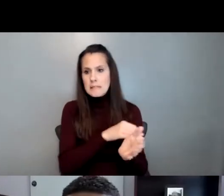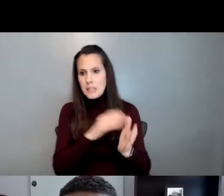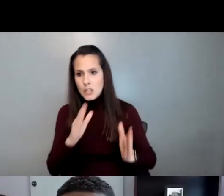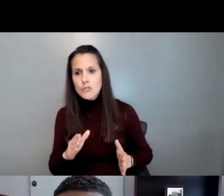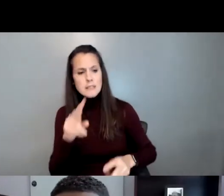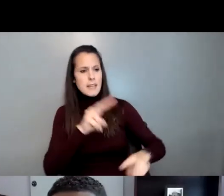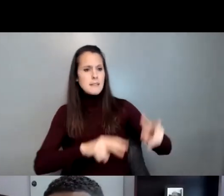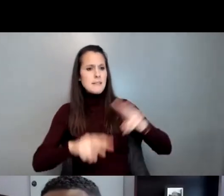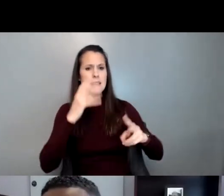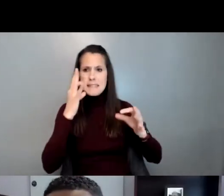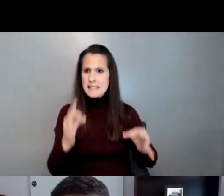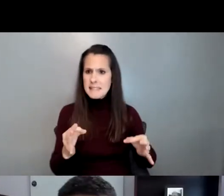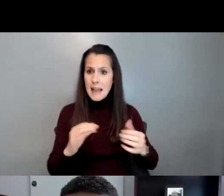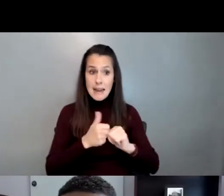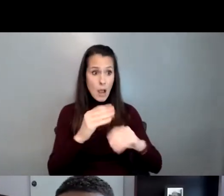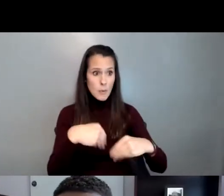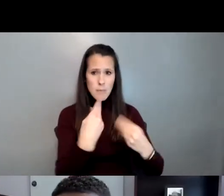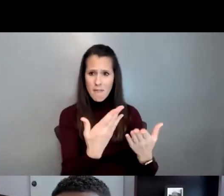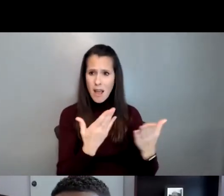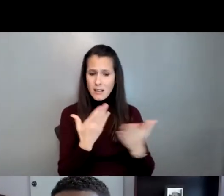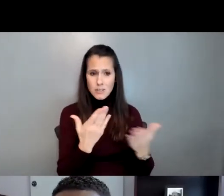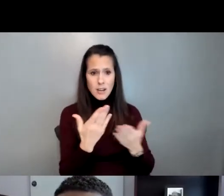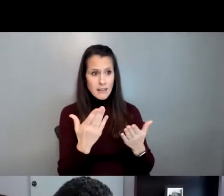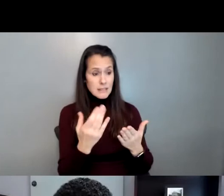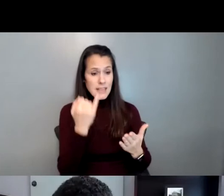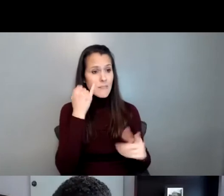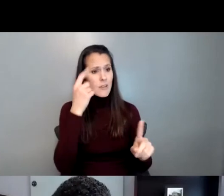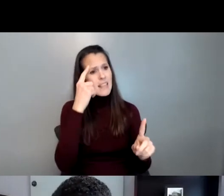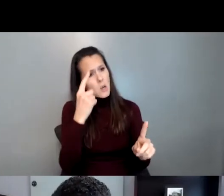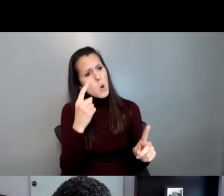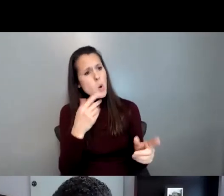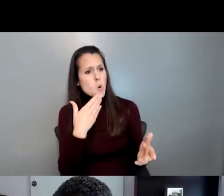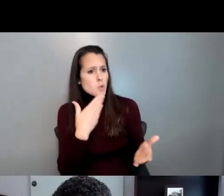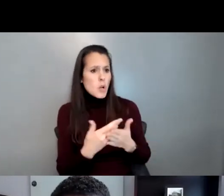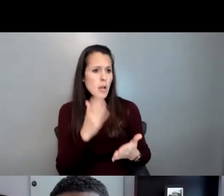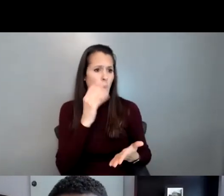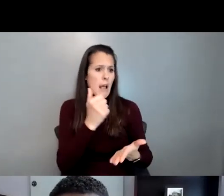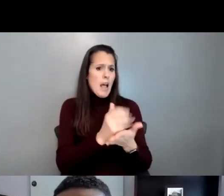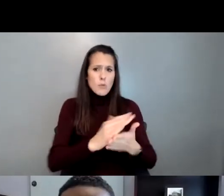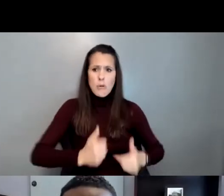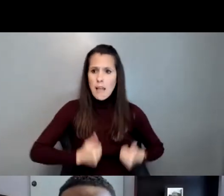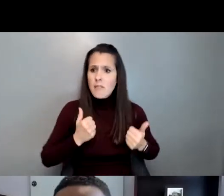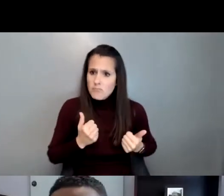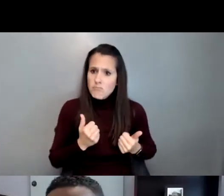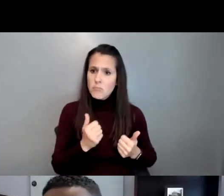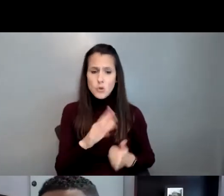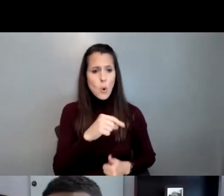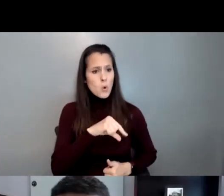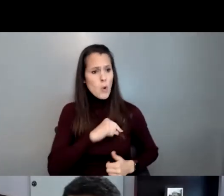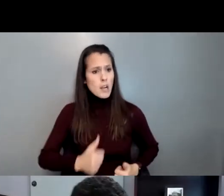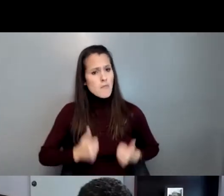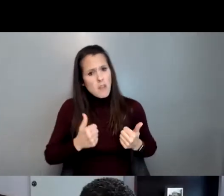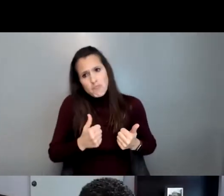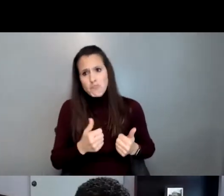what things we provide for people based on if we think it is worth it. If we think that the quality of life is worth